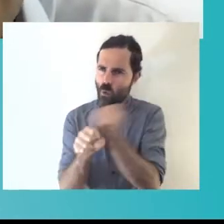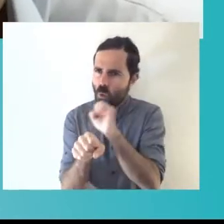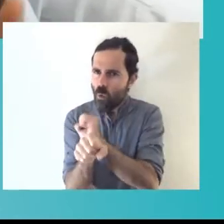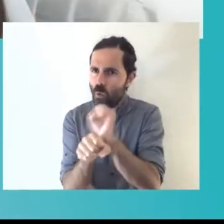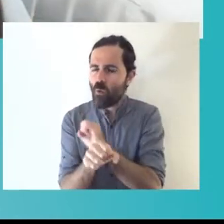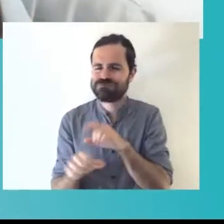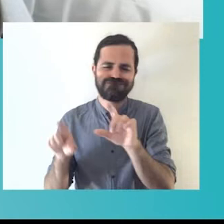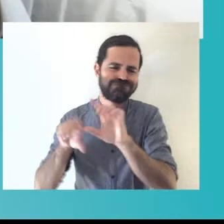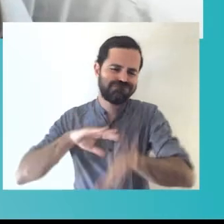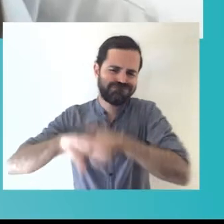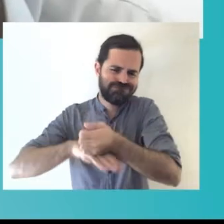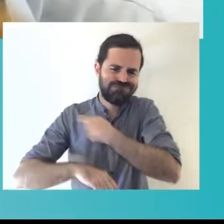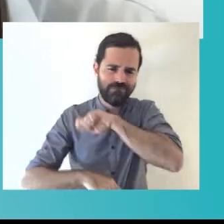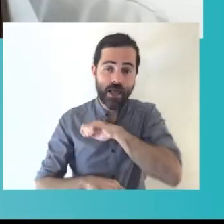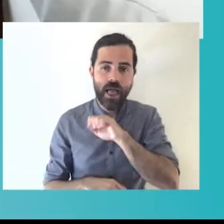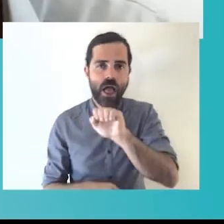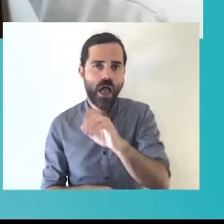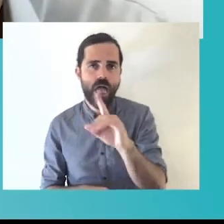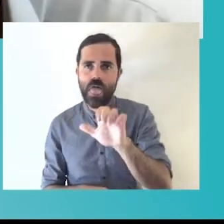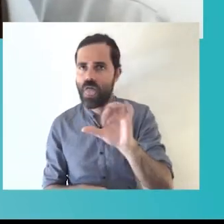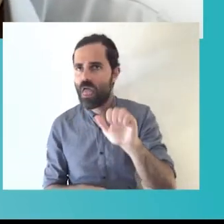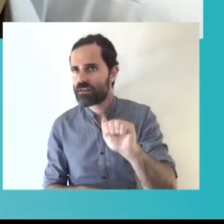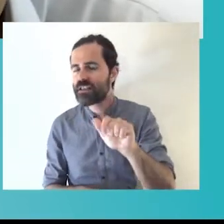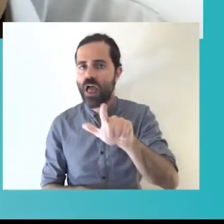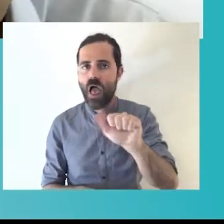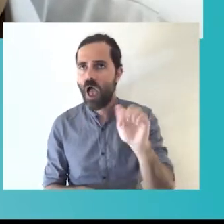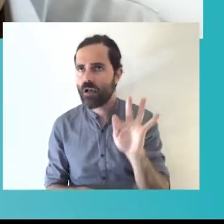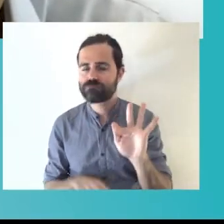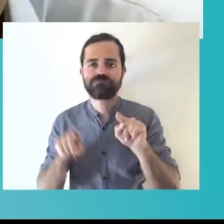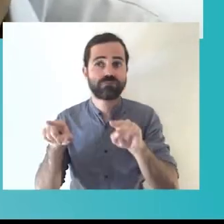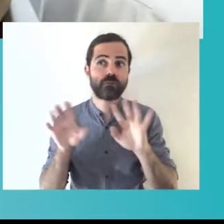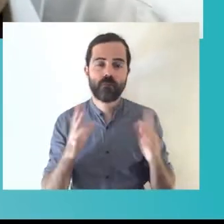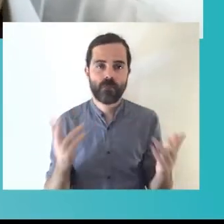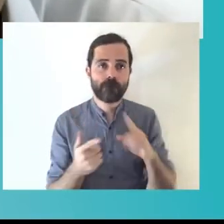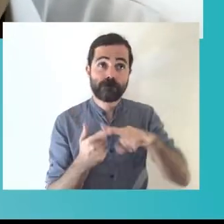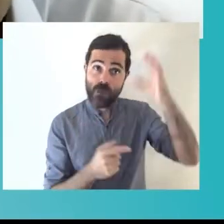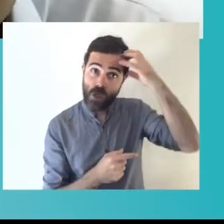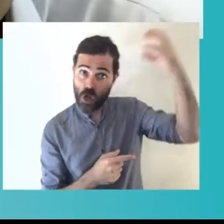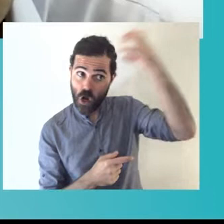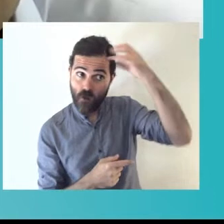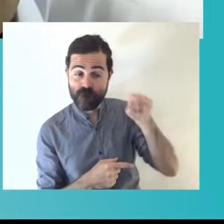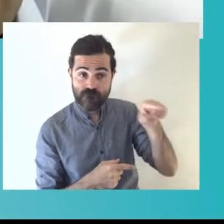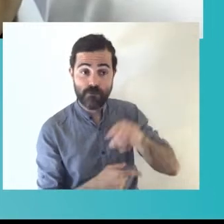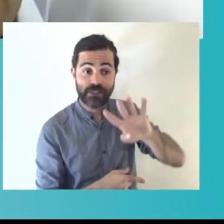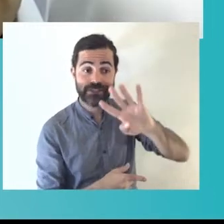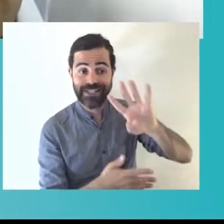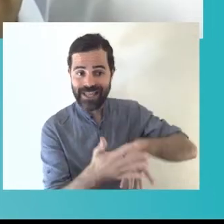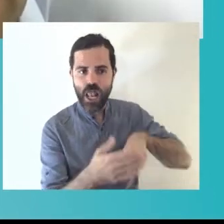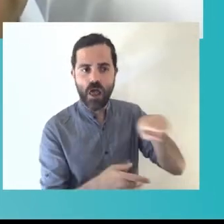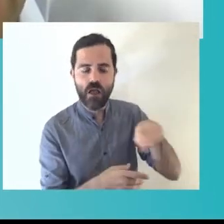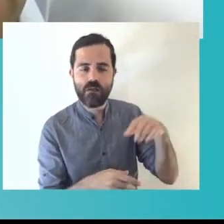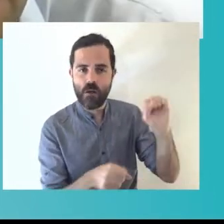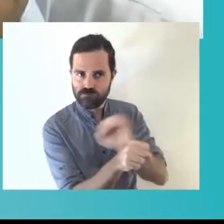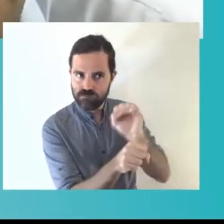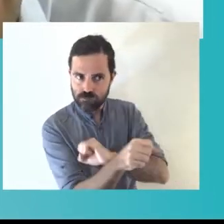with Adeslas, Quirón, DKV, as well as have the support from the Ministry of Social Care and the main institutions, both in Madrid